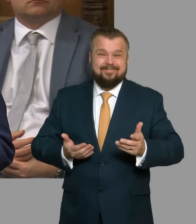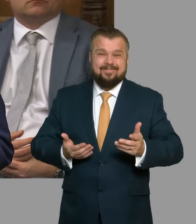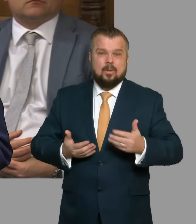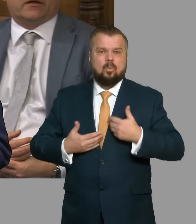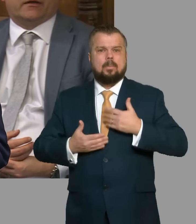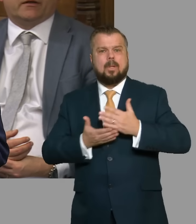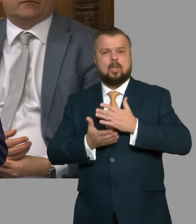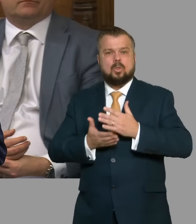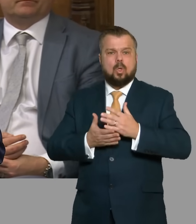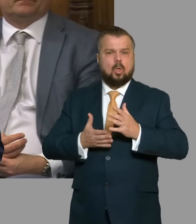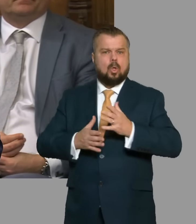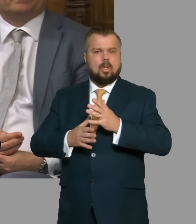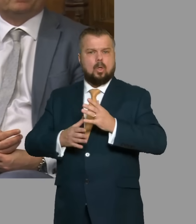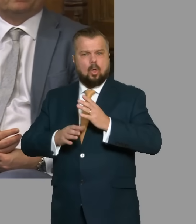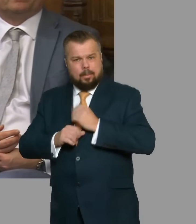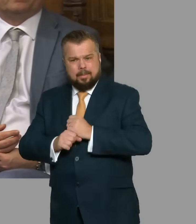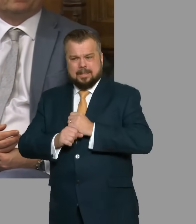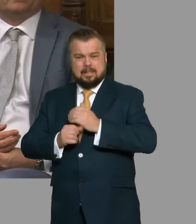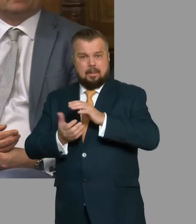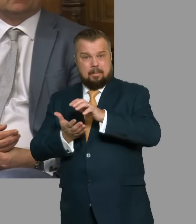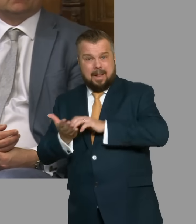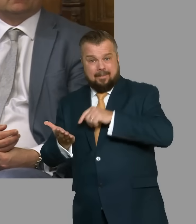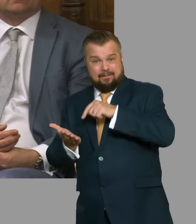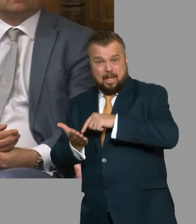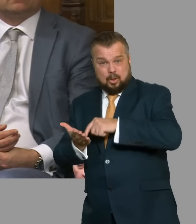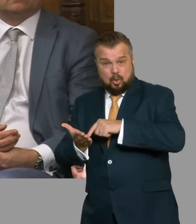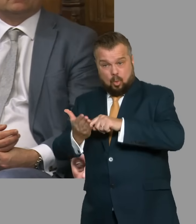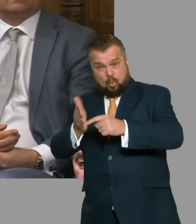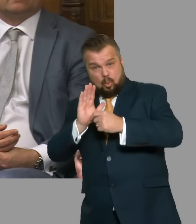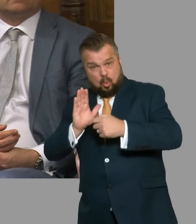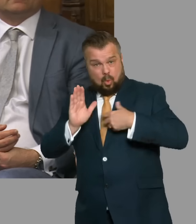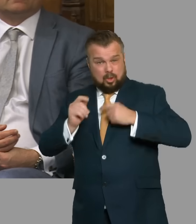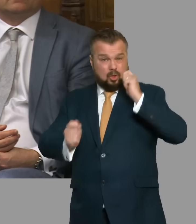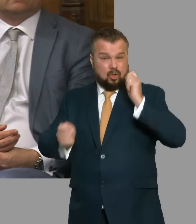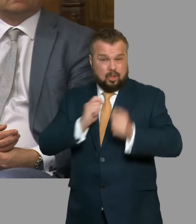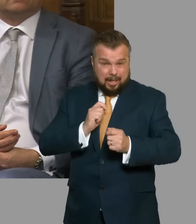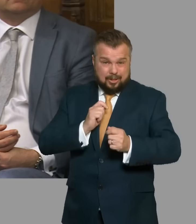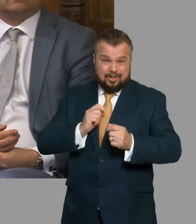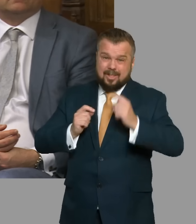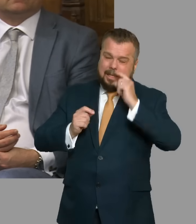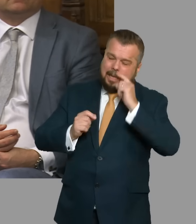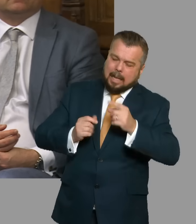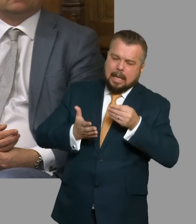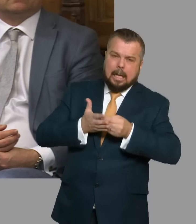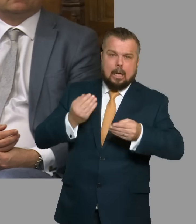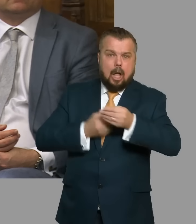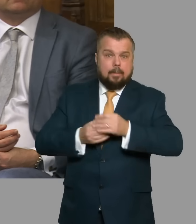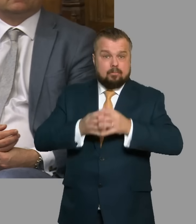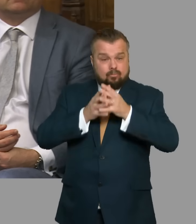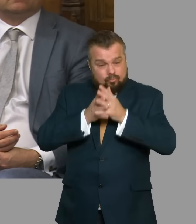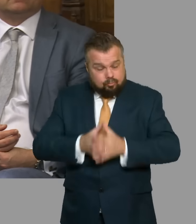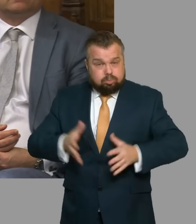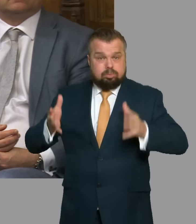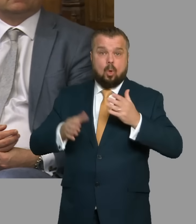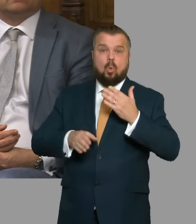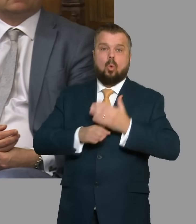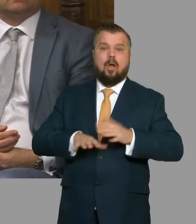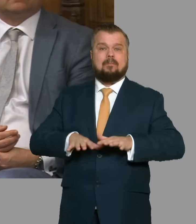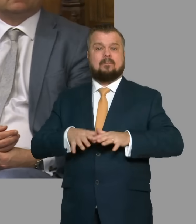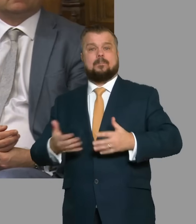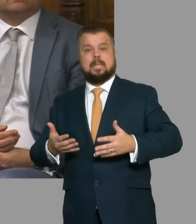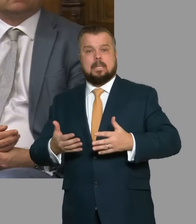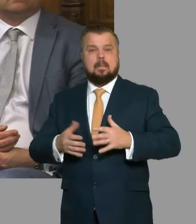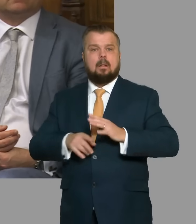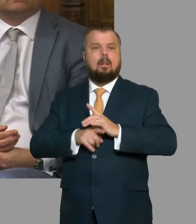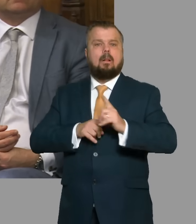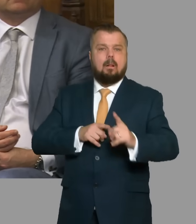money they'll be paid. Would the Prime Minister agree with me that all workers, should have the hours that they actually work